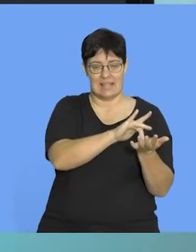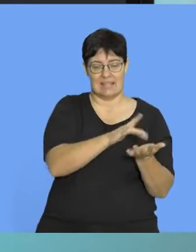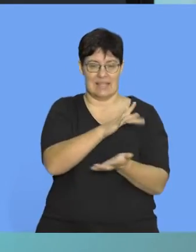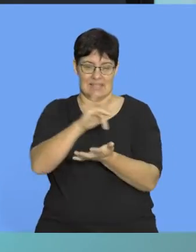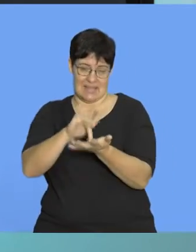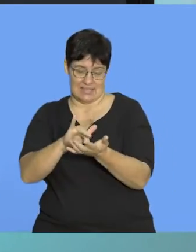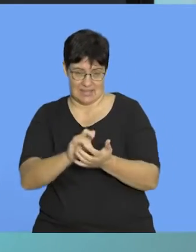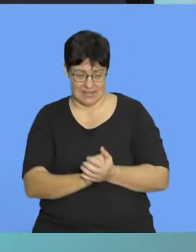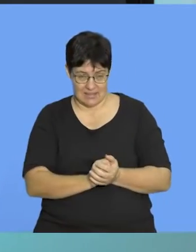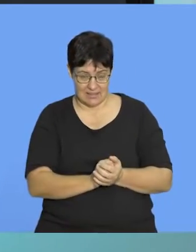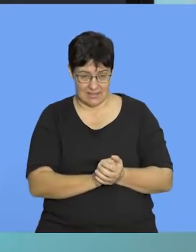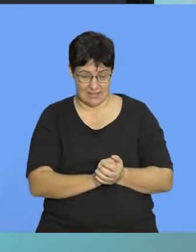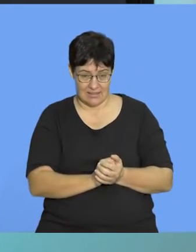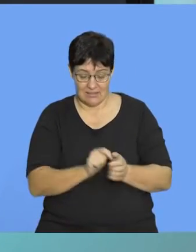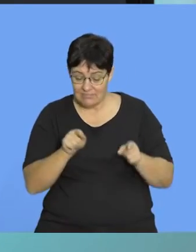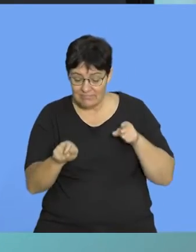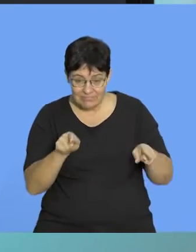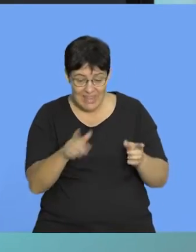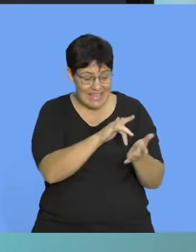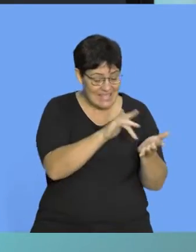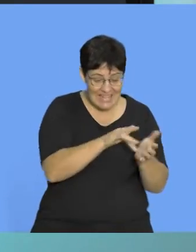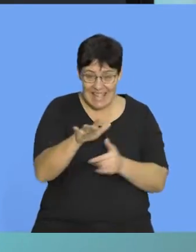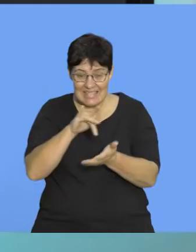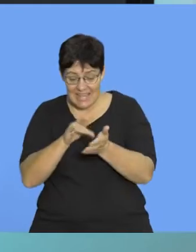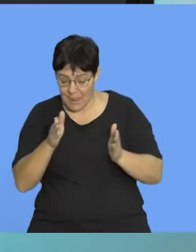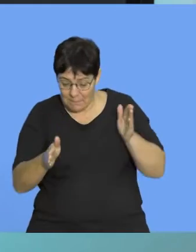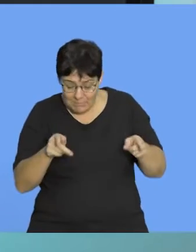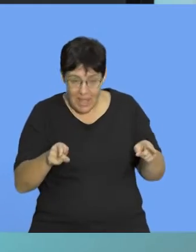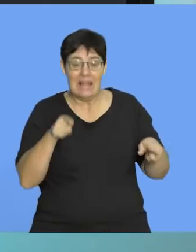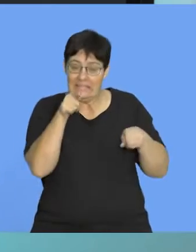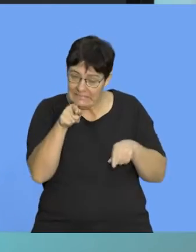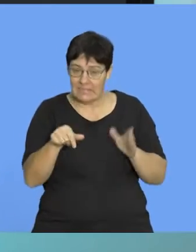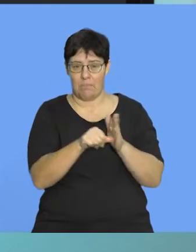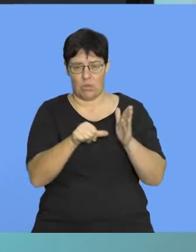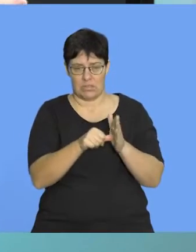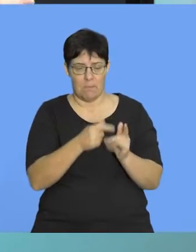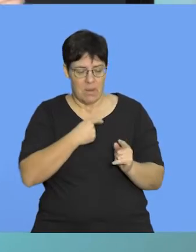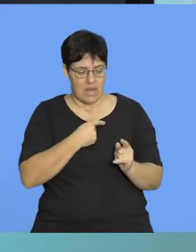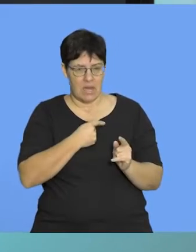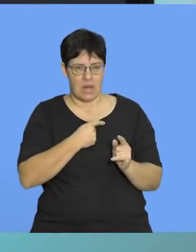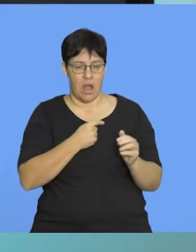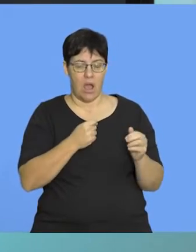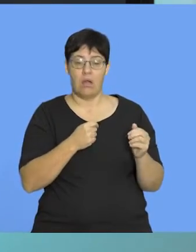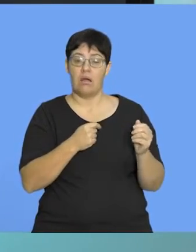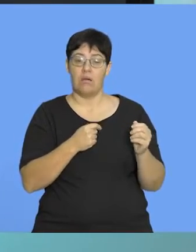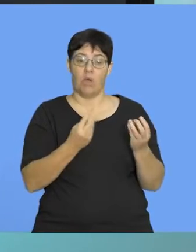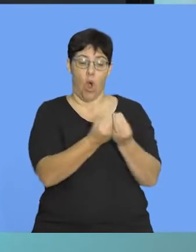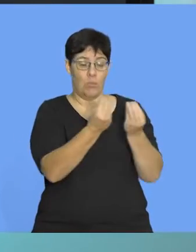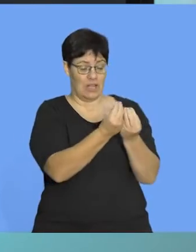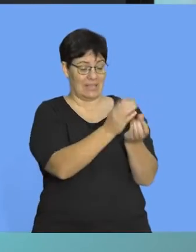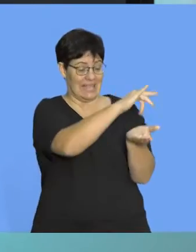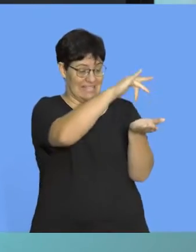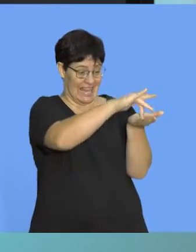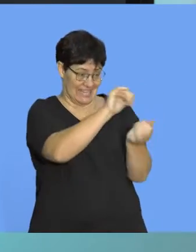centers. That last part between their centers is really, really important. For big objects, where their center